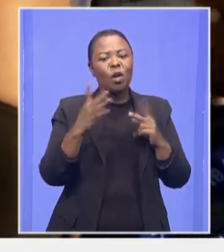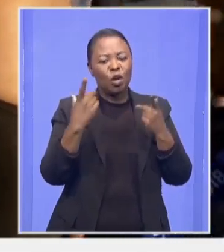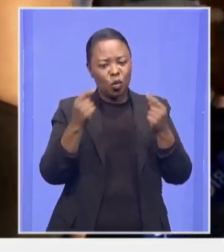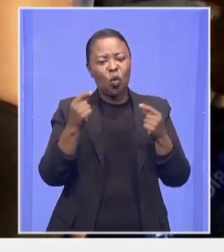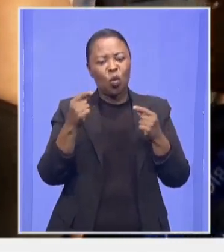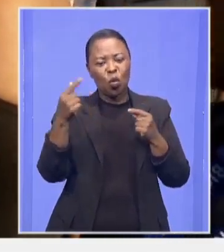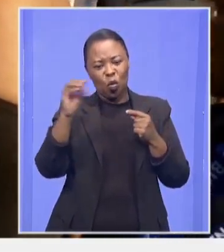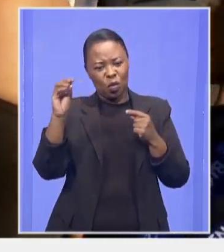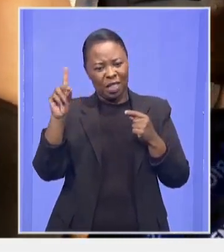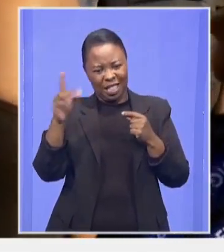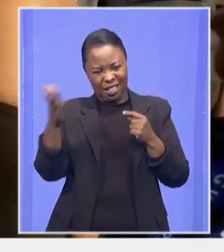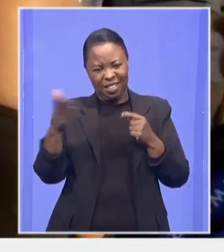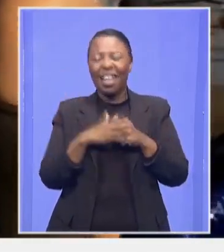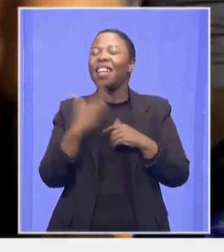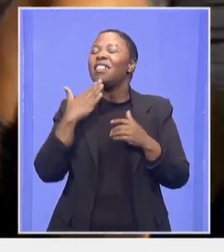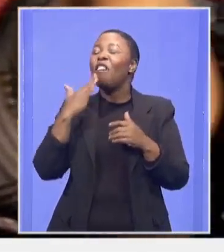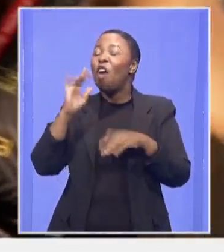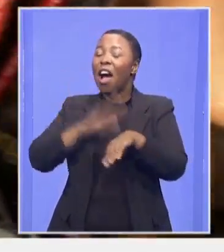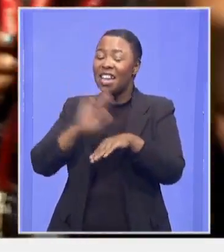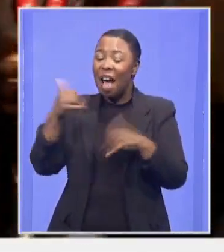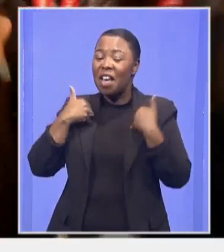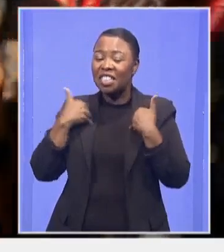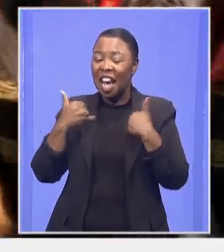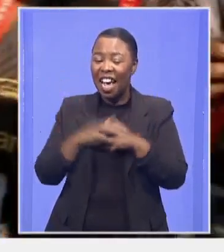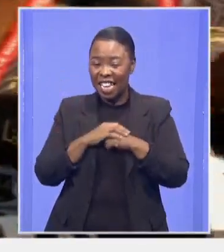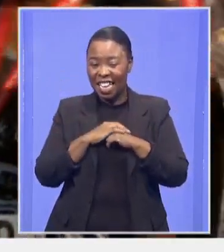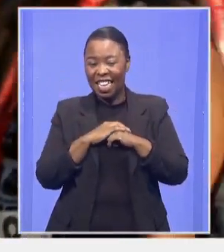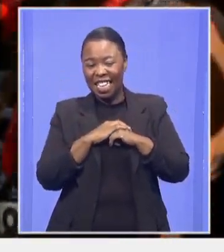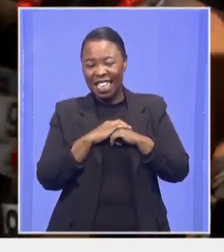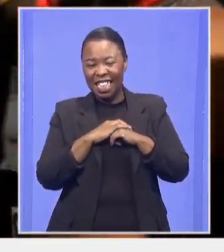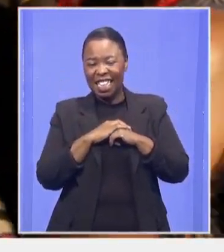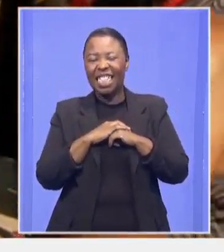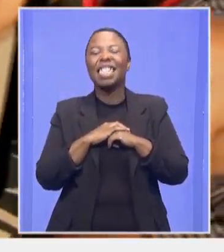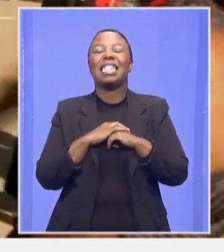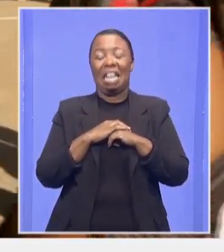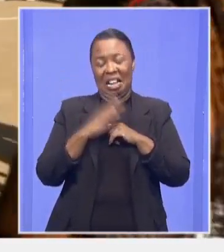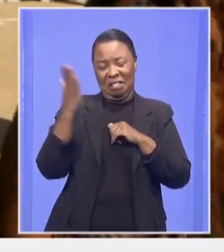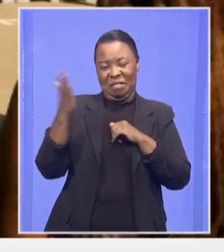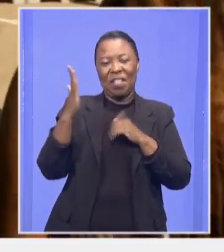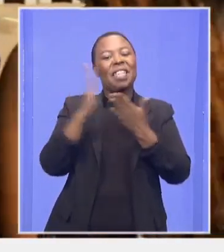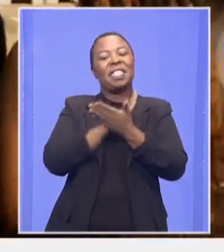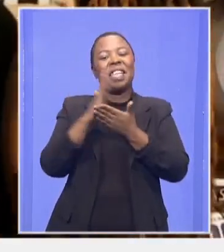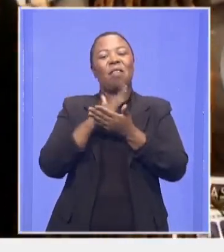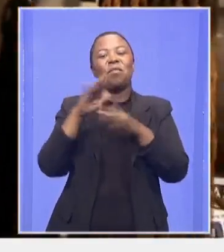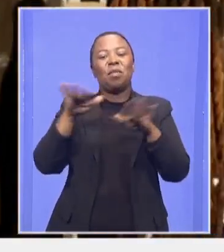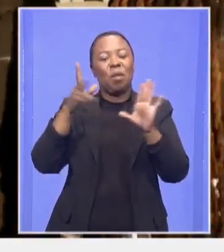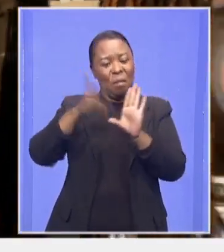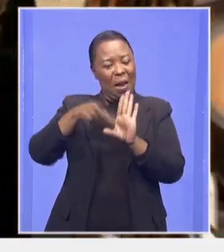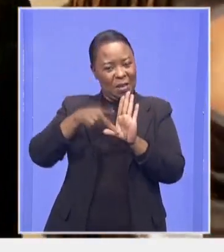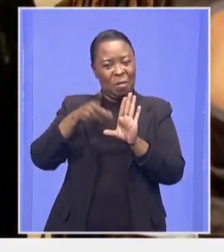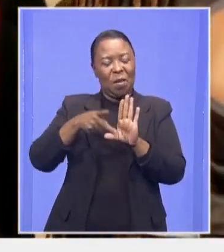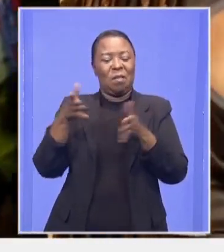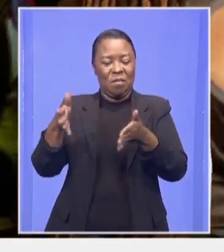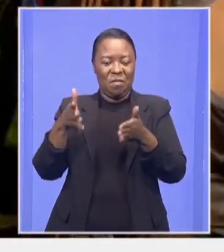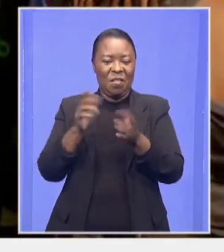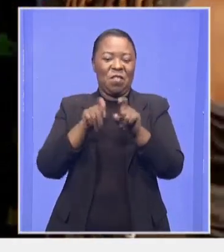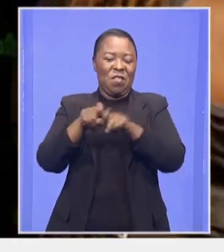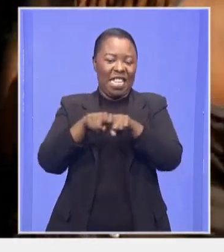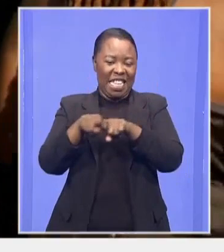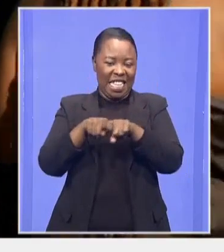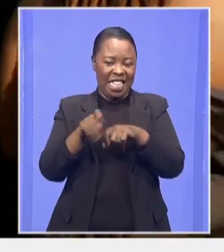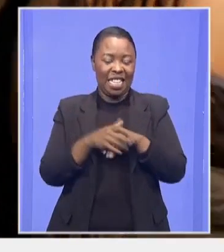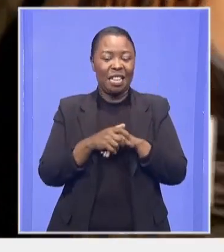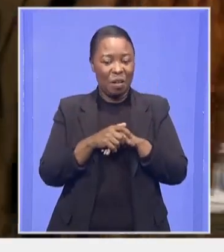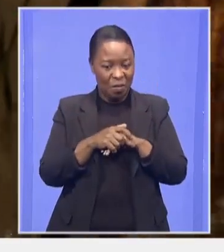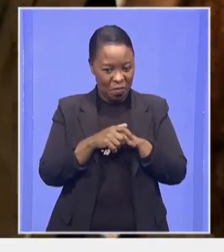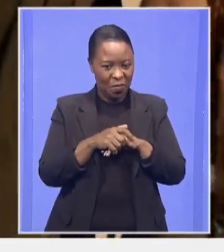your time. Enjoy. Well, Tiabo, those were some of the participants here that took part in this race. We understand